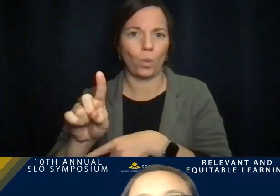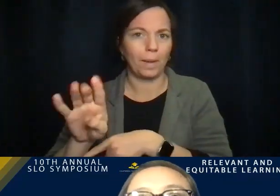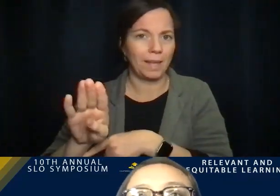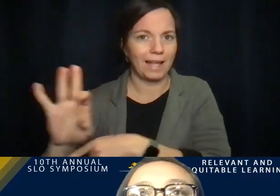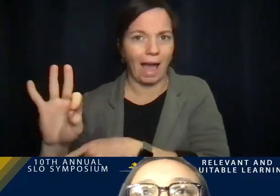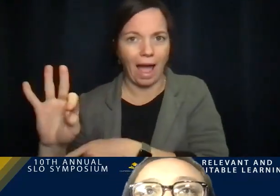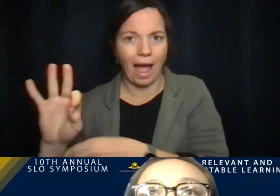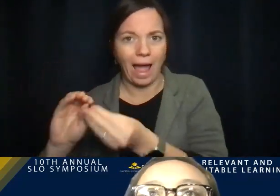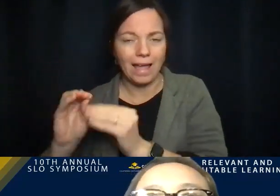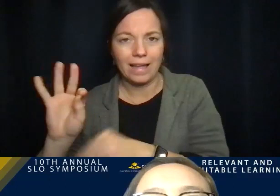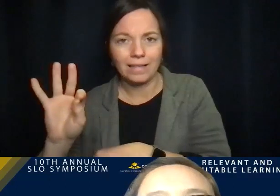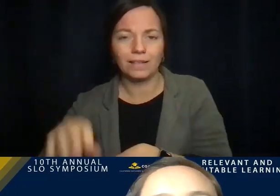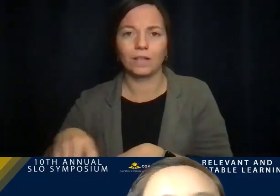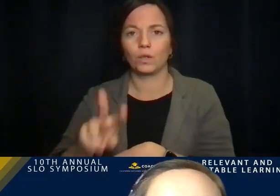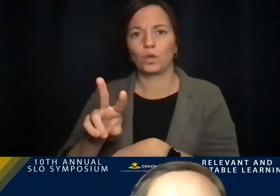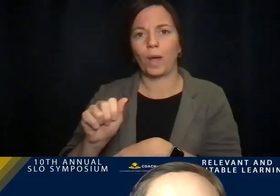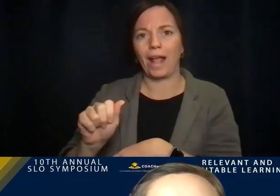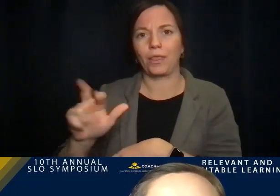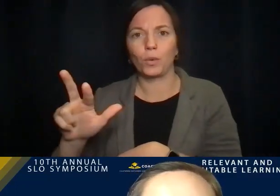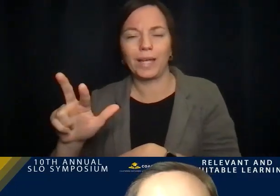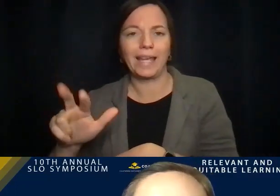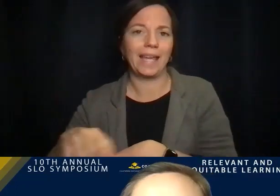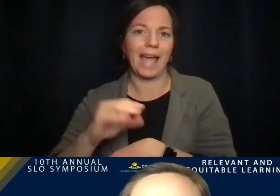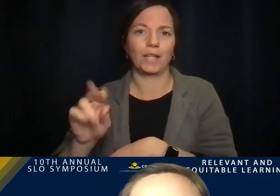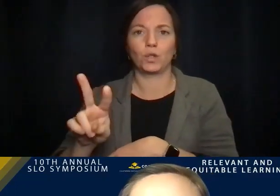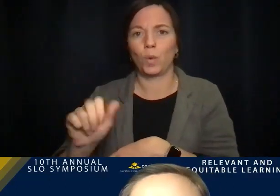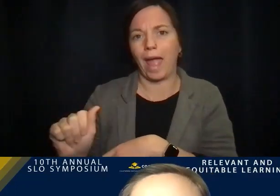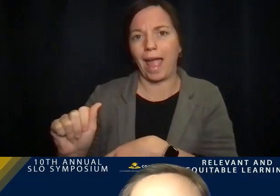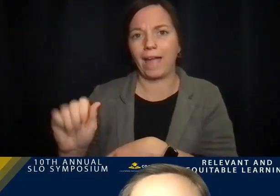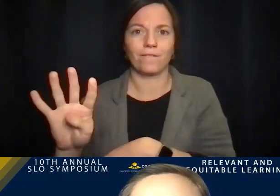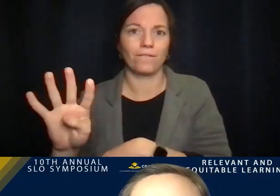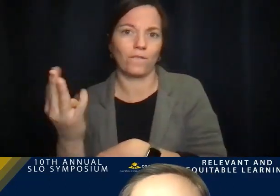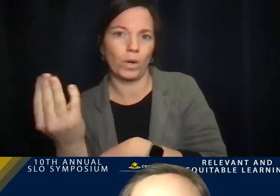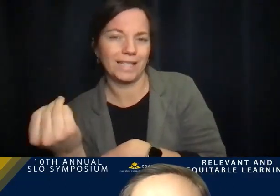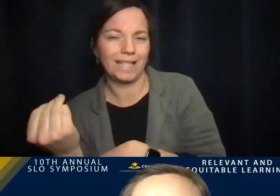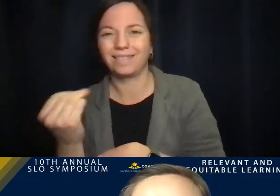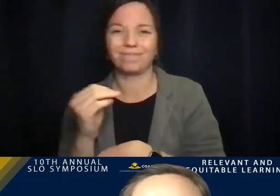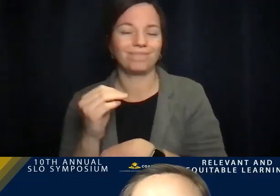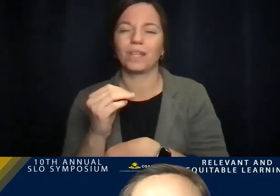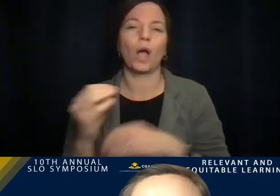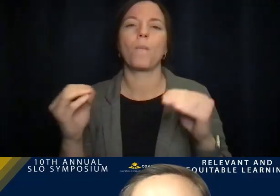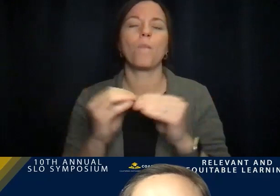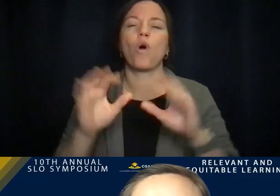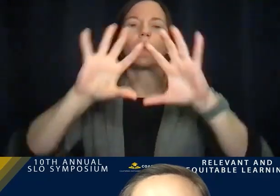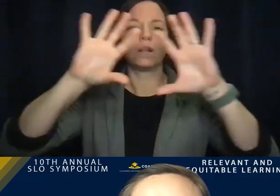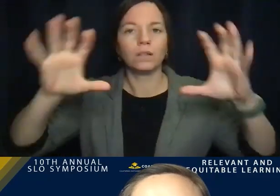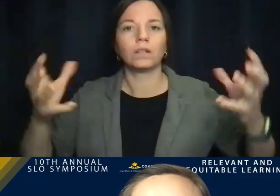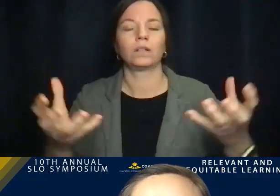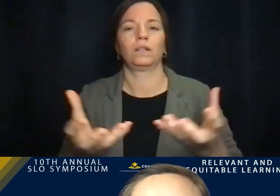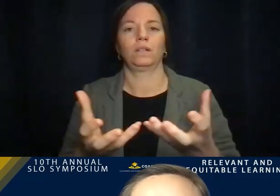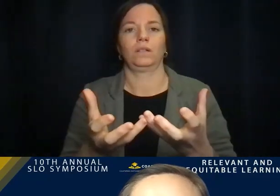then 2A3 and 2A14 and all of the others. It's really more holistic in that way.